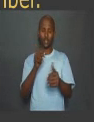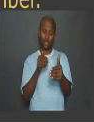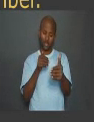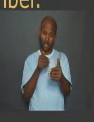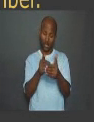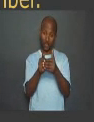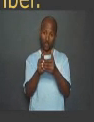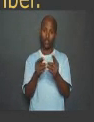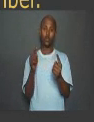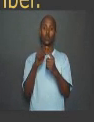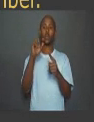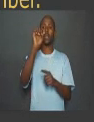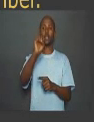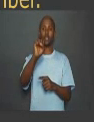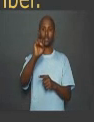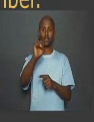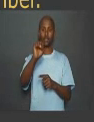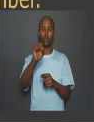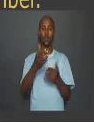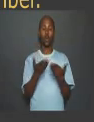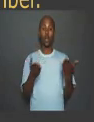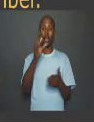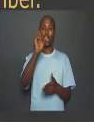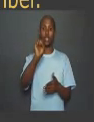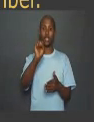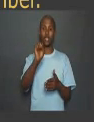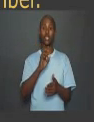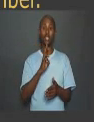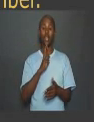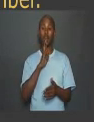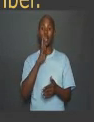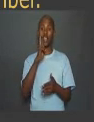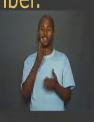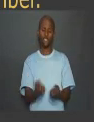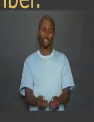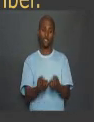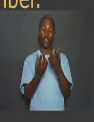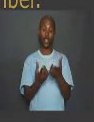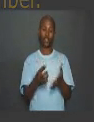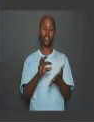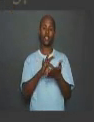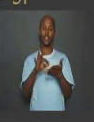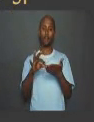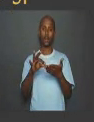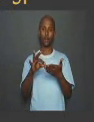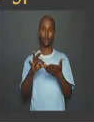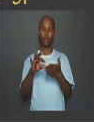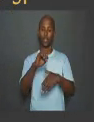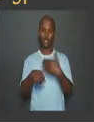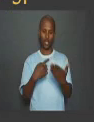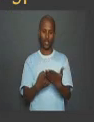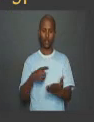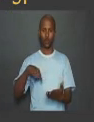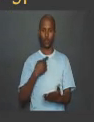tends to s, where s is a real finite number. Then we